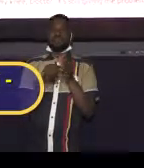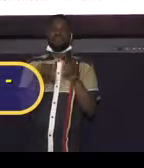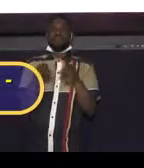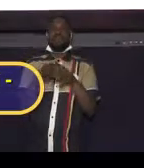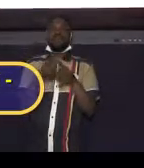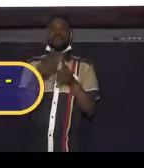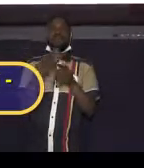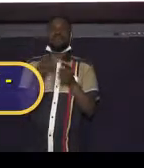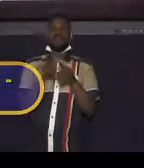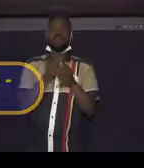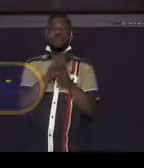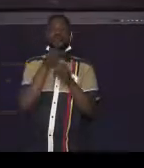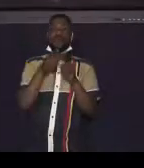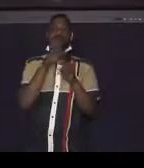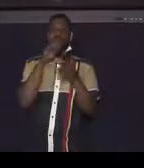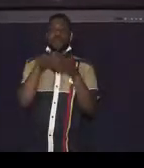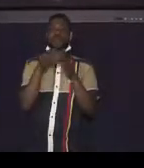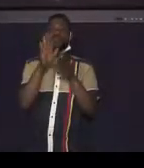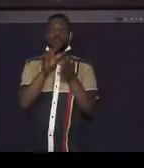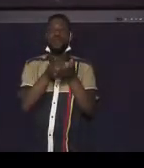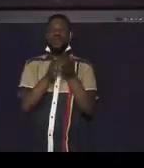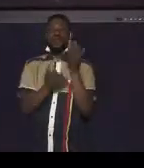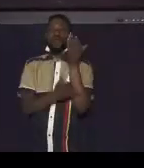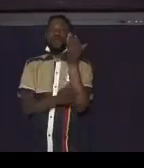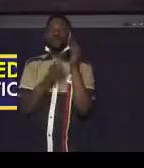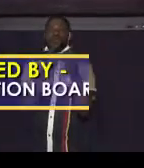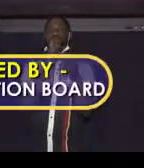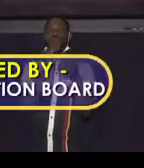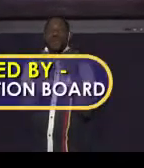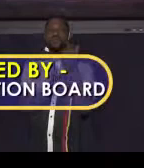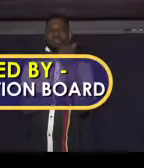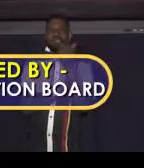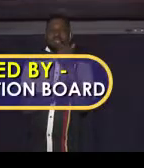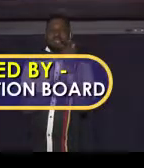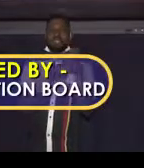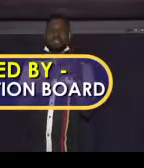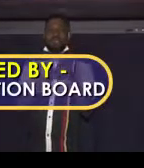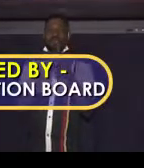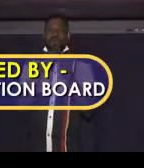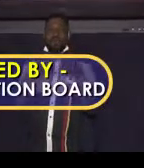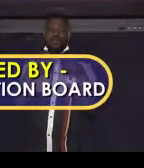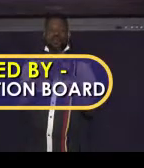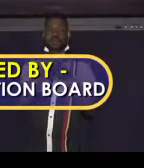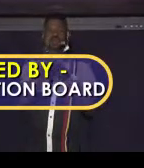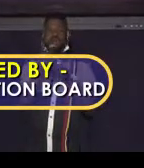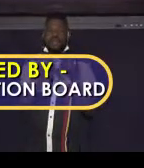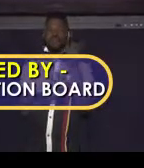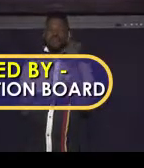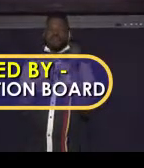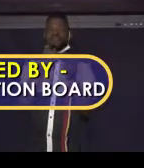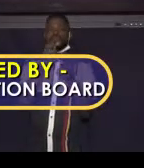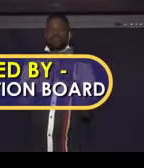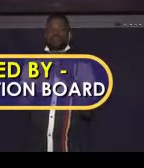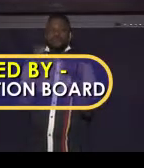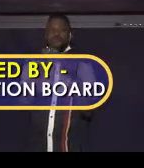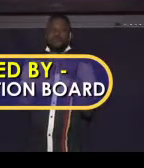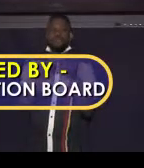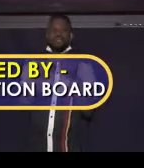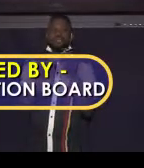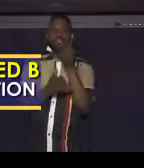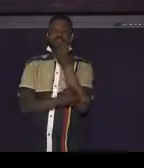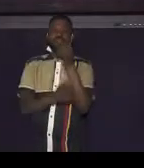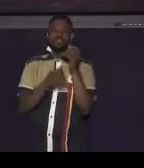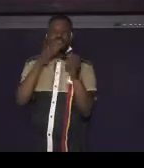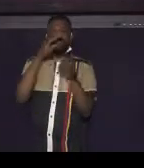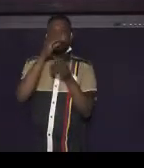of like when you are in your own country, then you are a citizen. But when you go to the next country, you are no longer a citizen, you are a foreigner. Let's